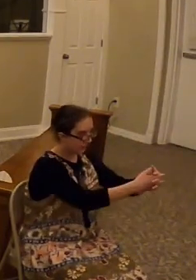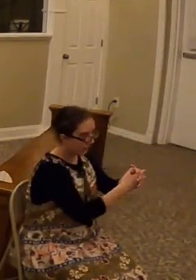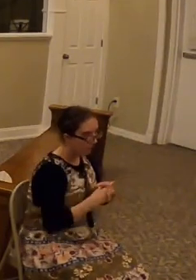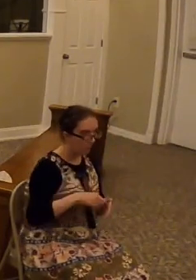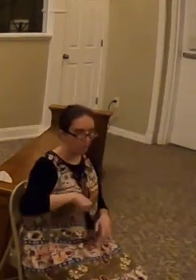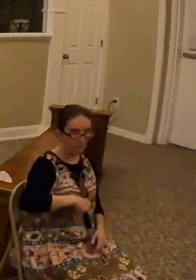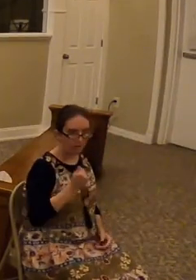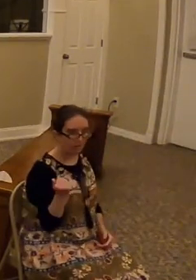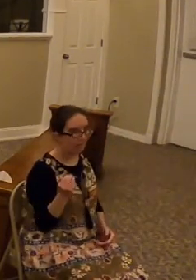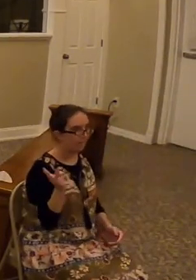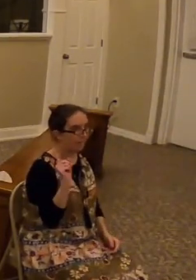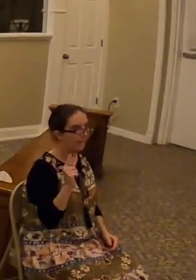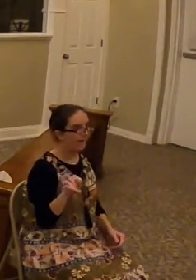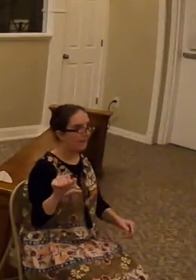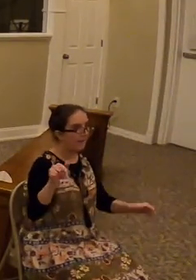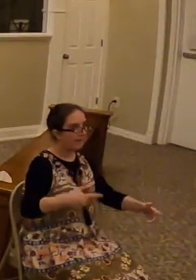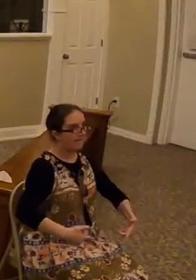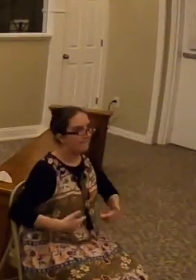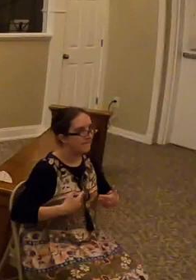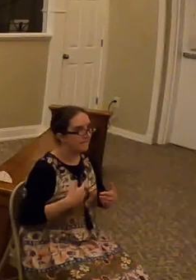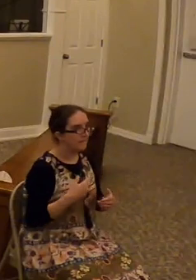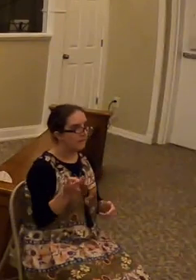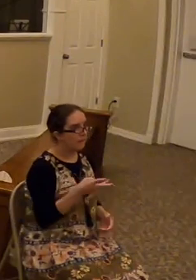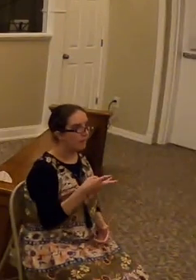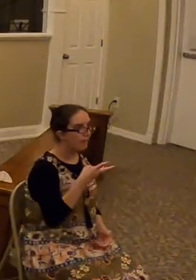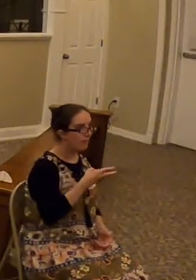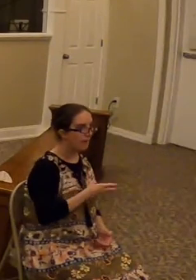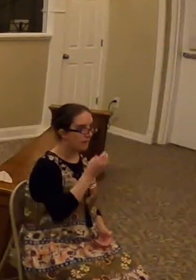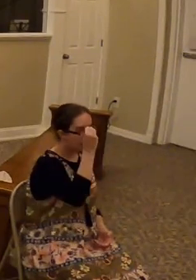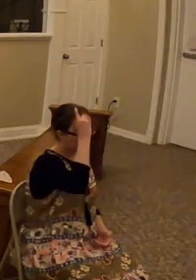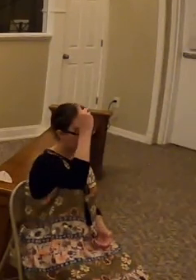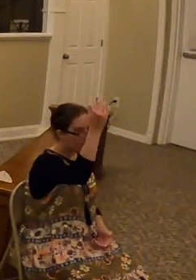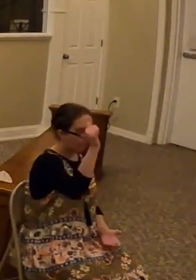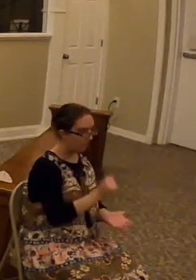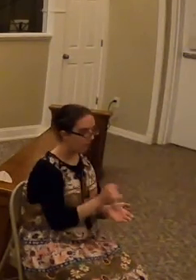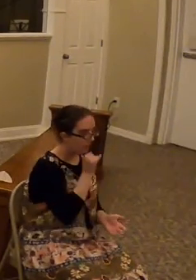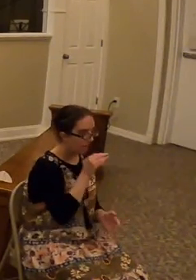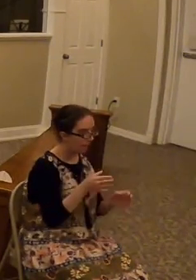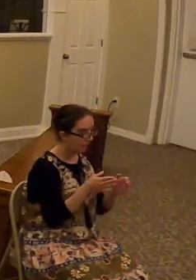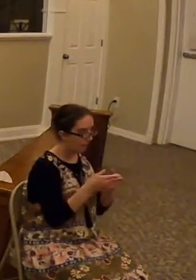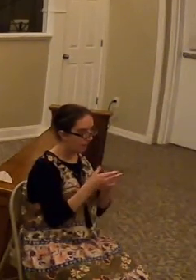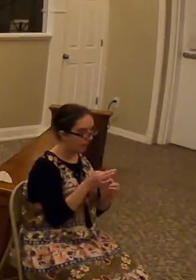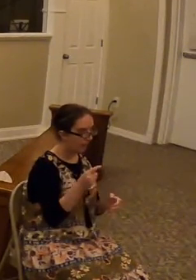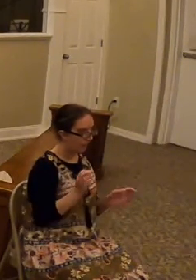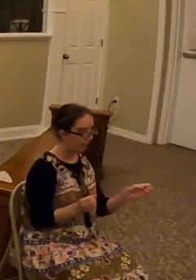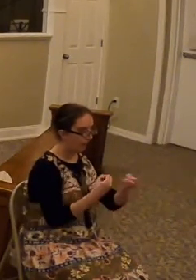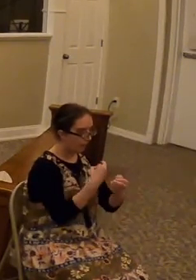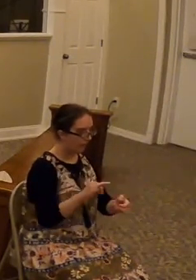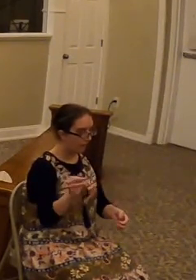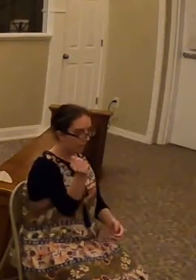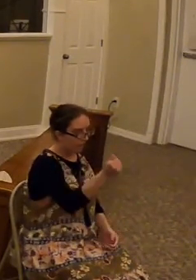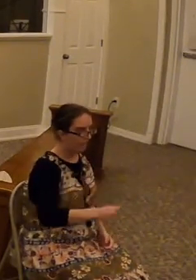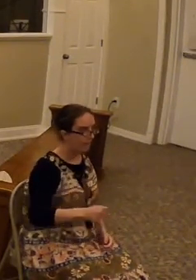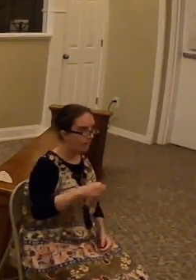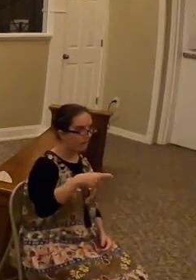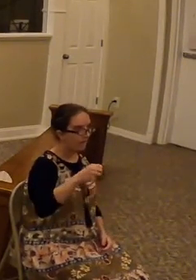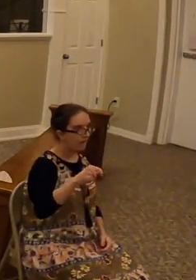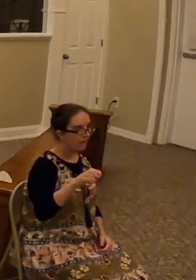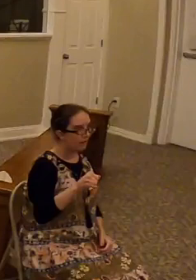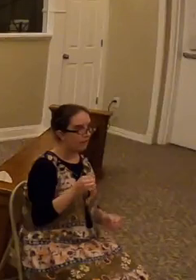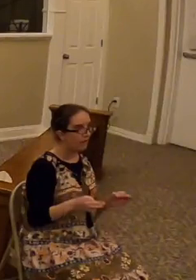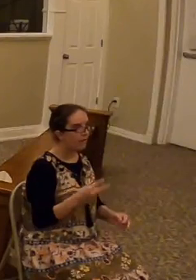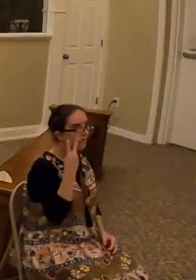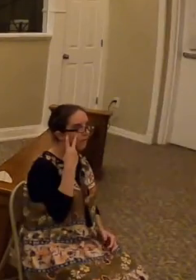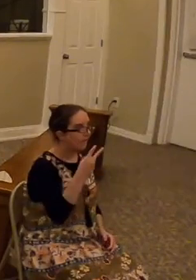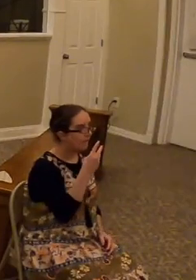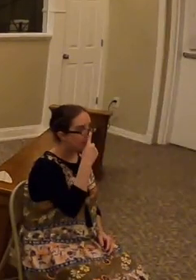their native country, wherever they live. Amen? But we understand that that is part of the office of an apostle.